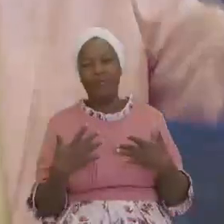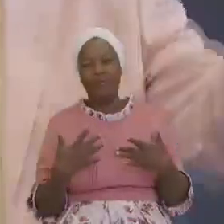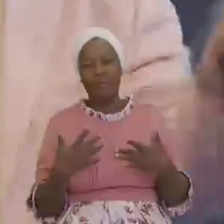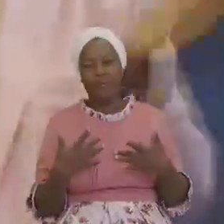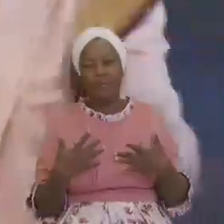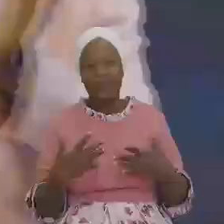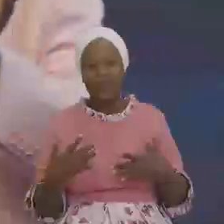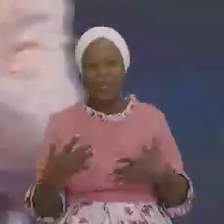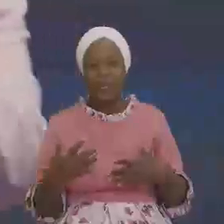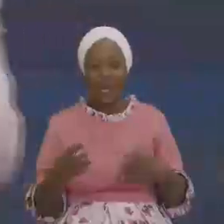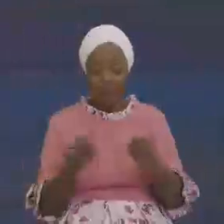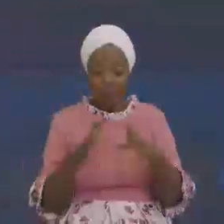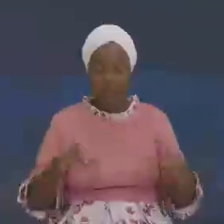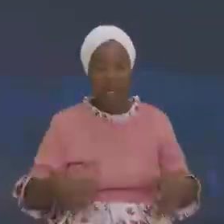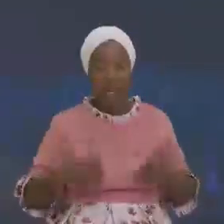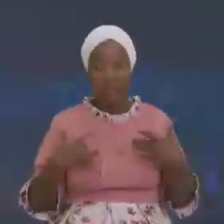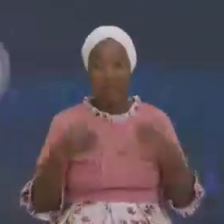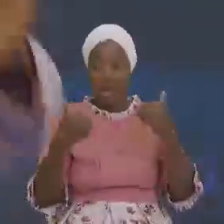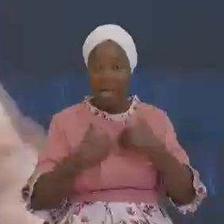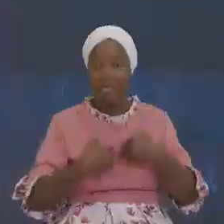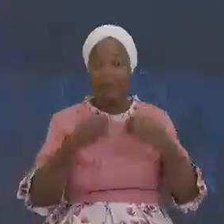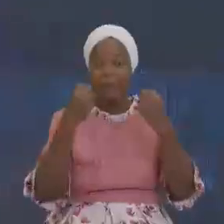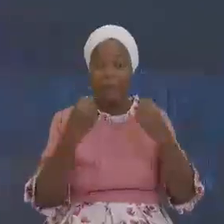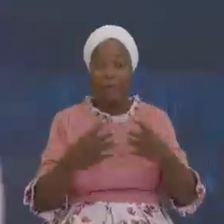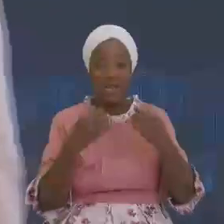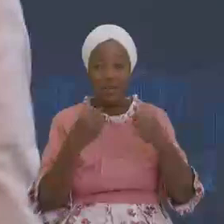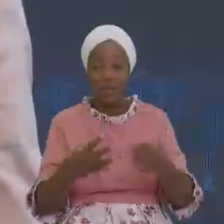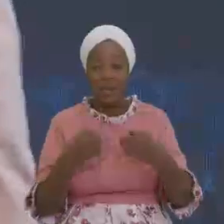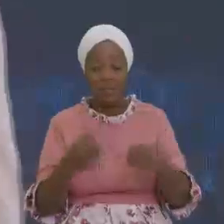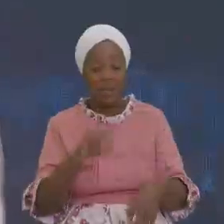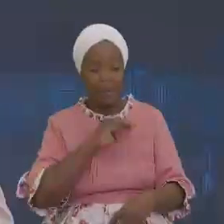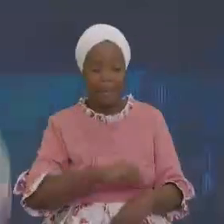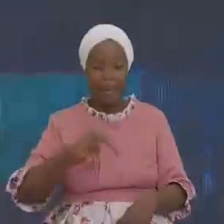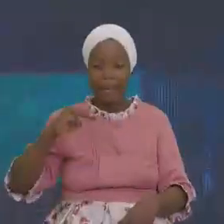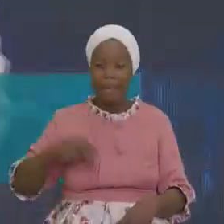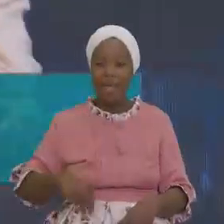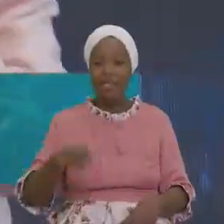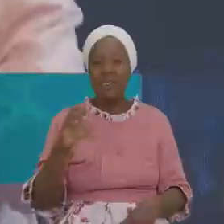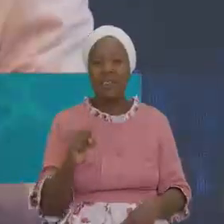Abounding life has many composite members.